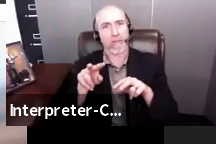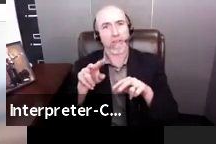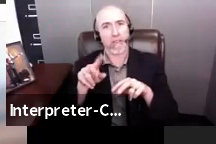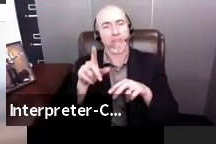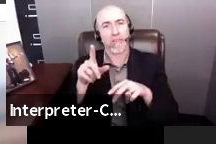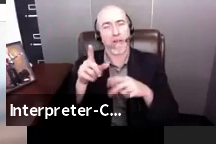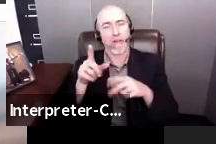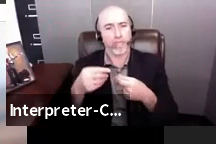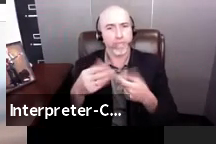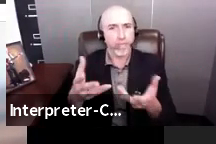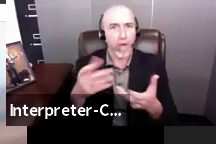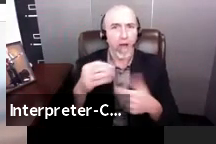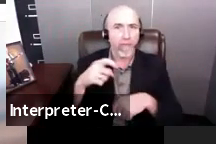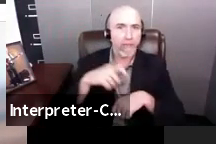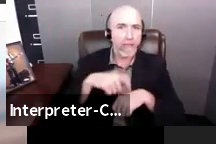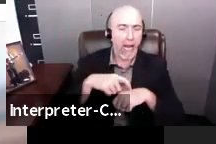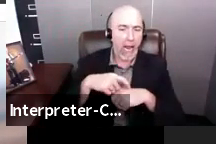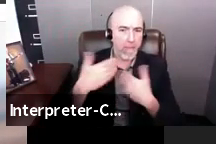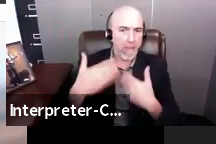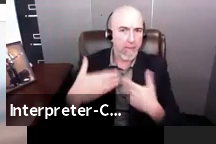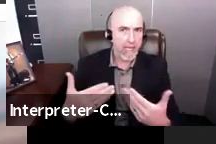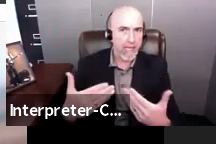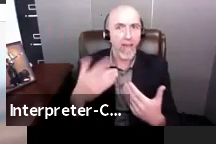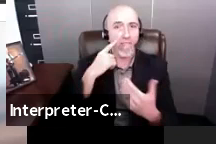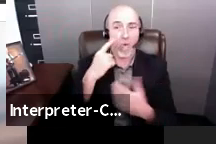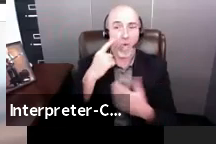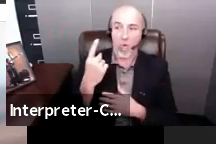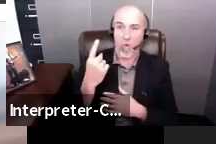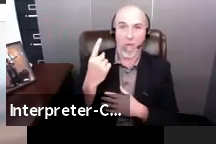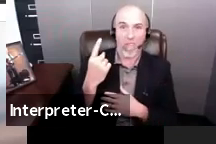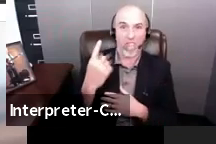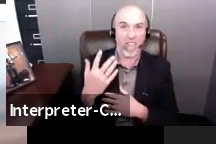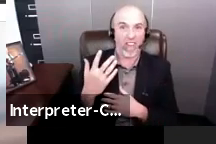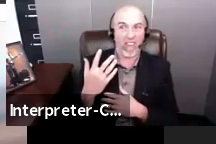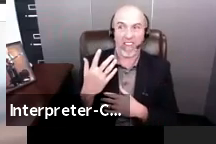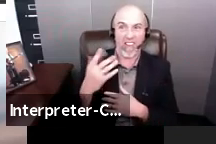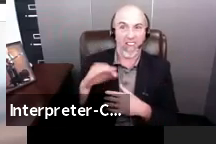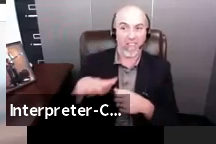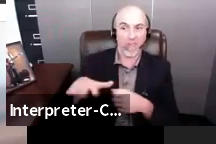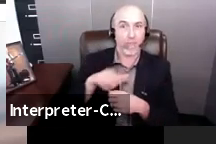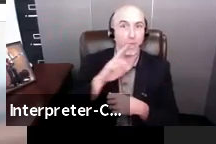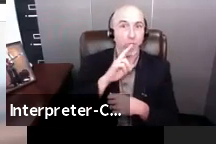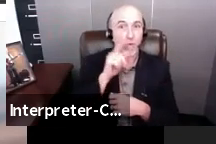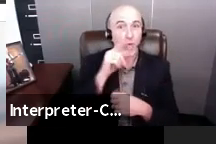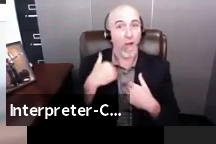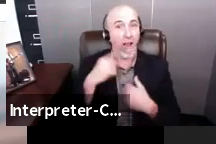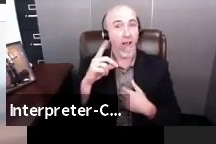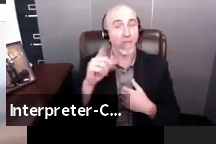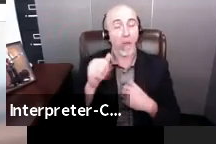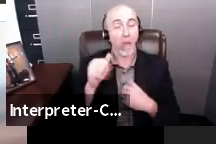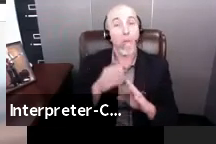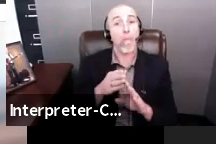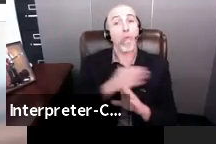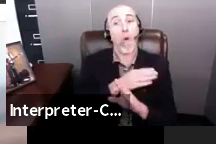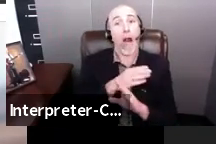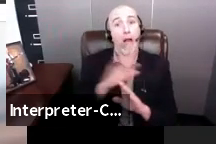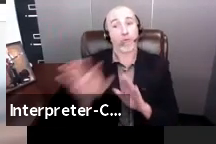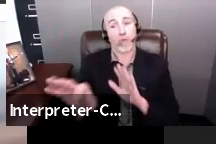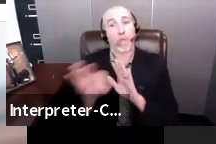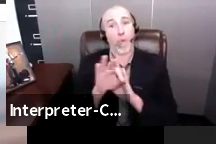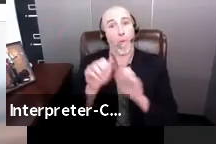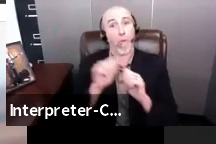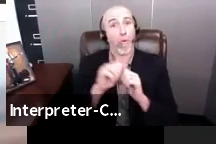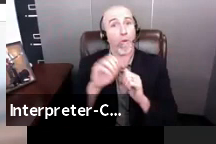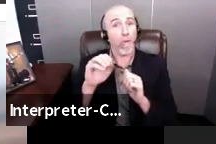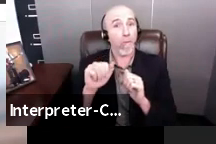services for more than a fifth million Houstonians with disabilities. Prior to his appointment with the mayor's office, Gabe served